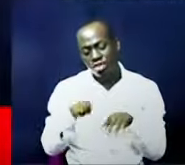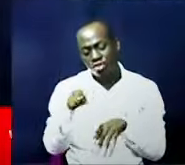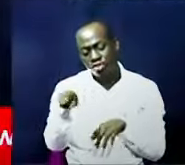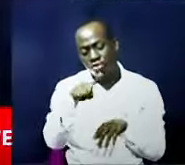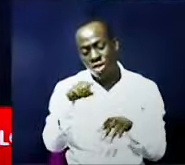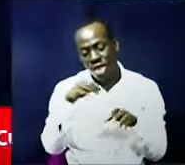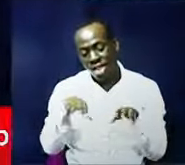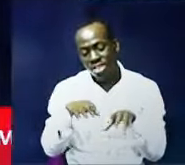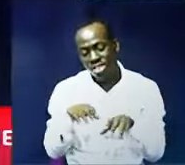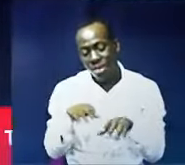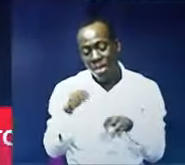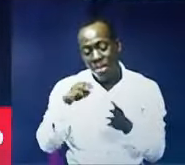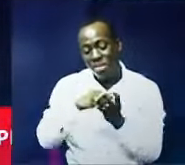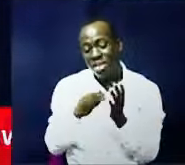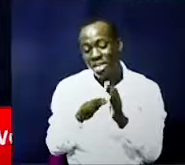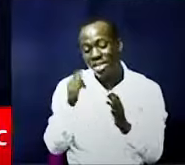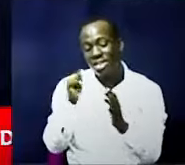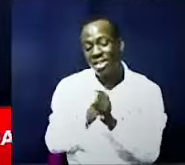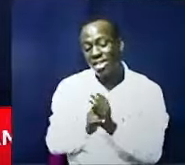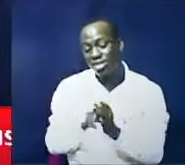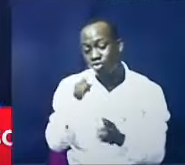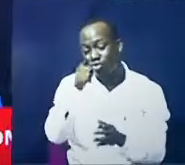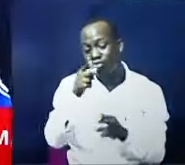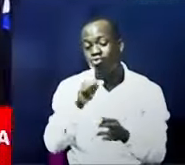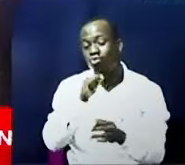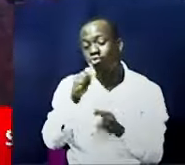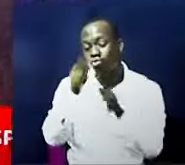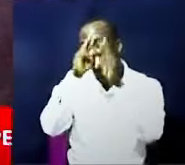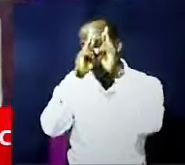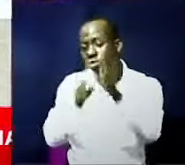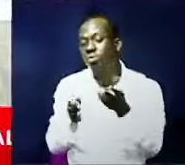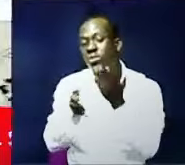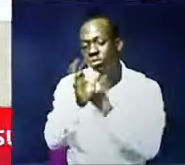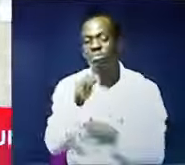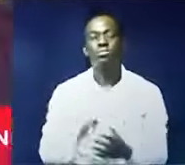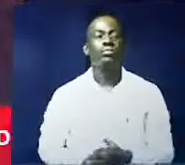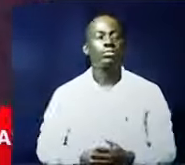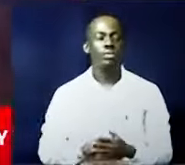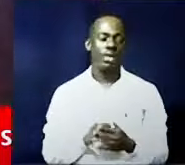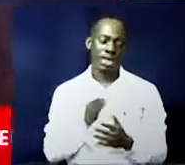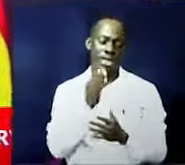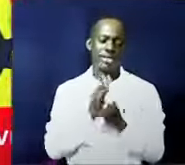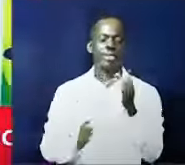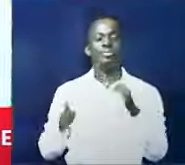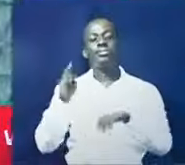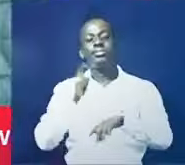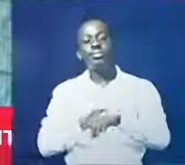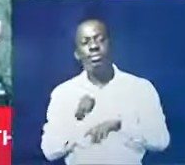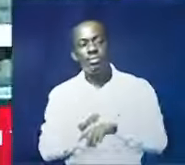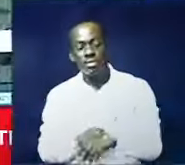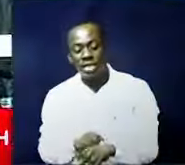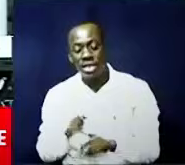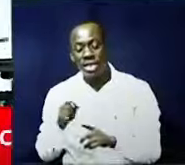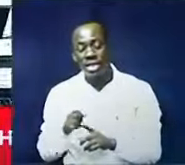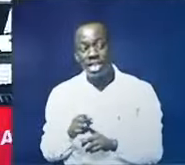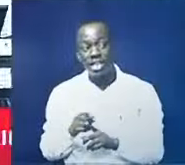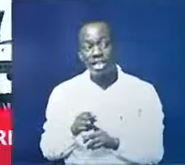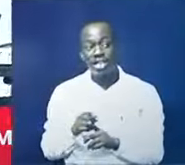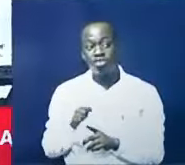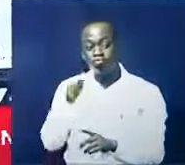Many a times in pepe, you know, let me look at the lady's face, especially the woman e ma ba